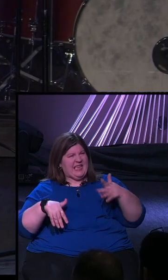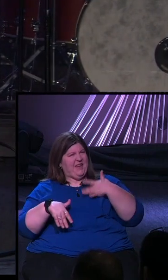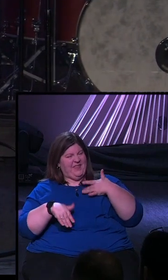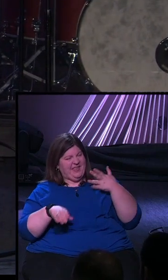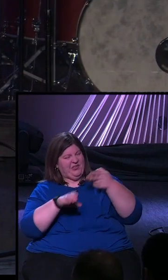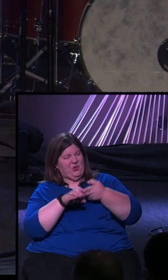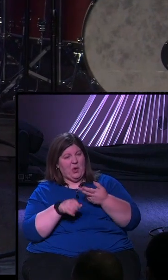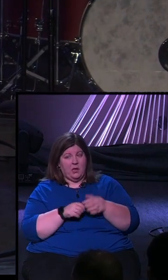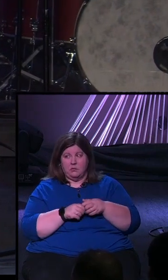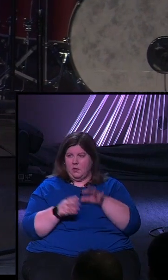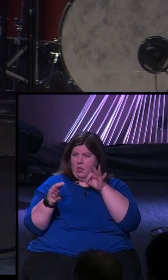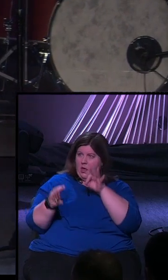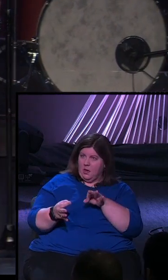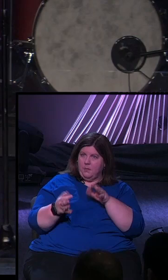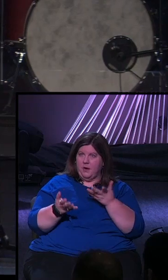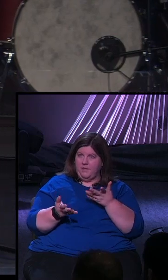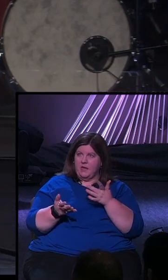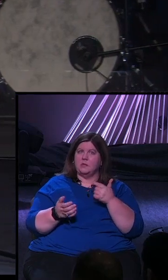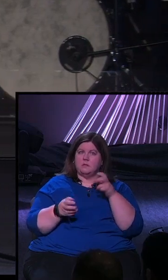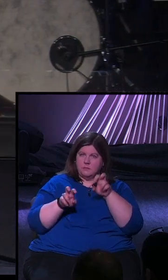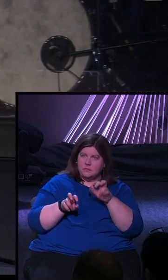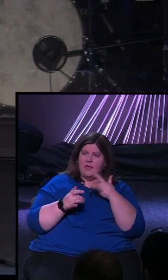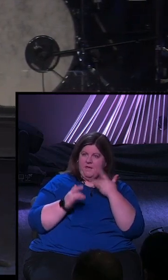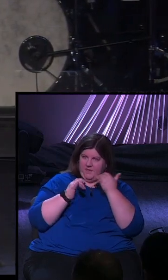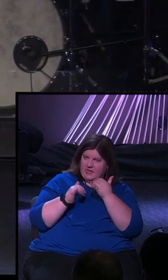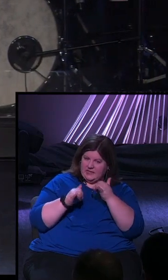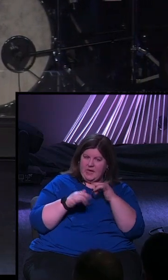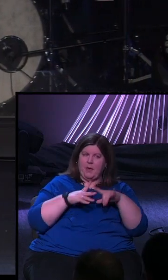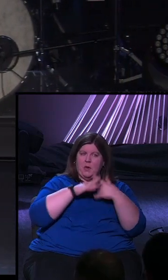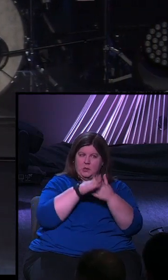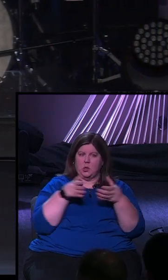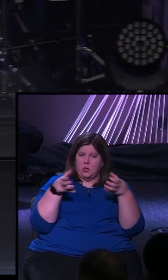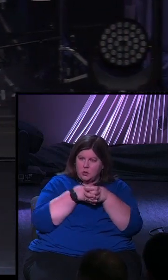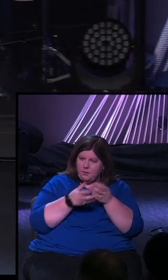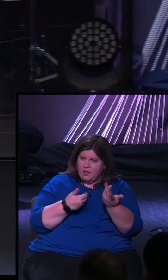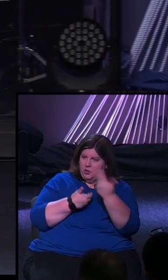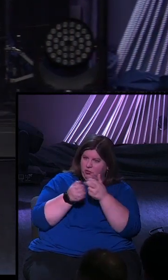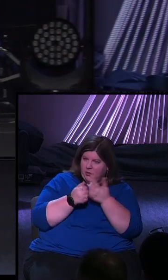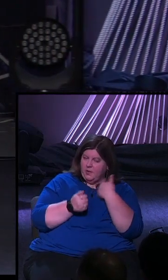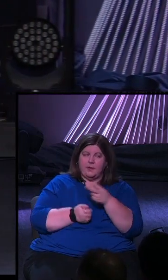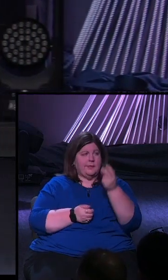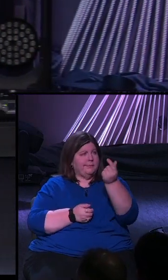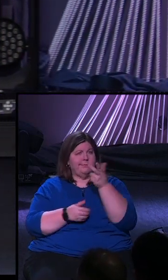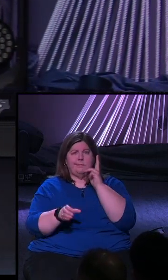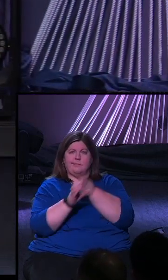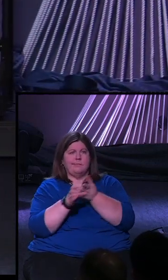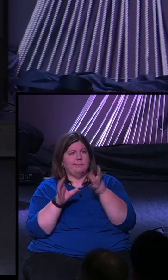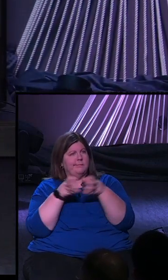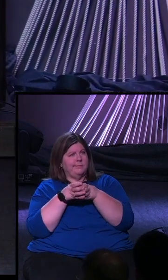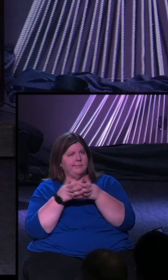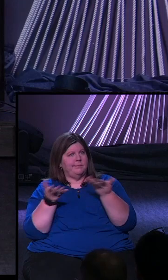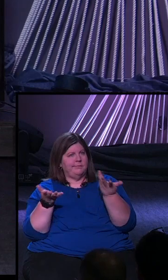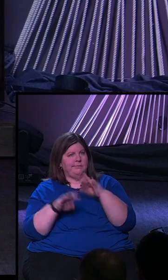like, well, that's perfect. I've been looking to start a small group. Join us. And right then and there, he found the community that he was